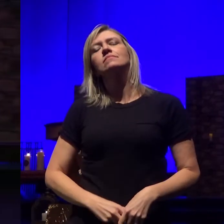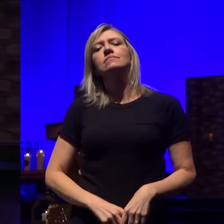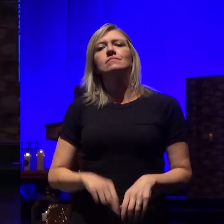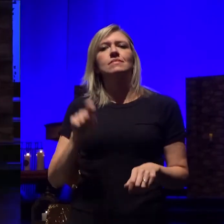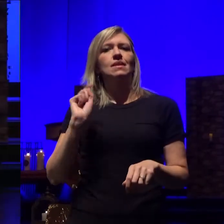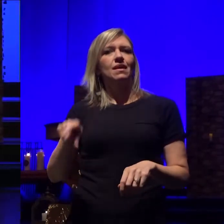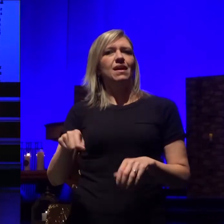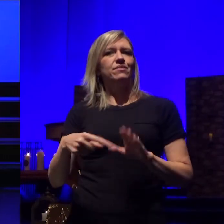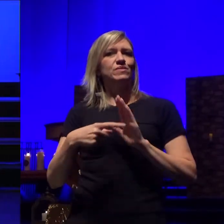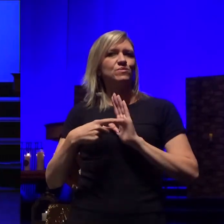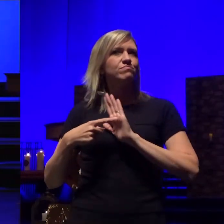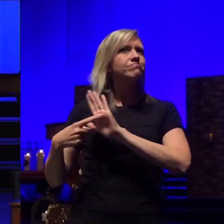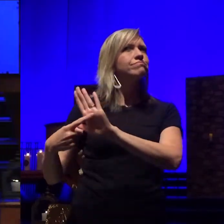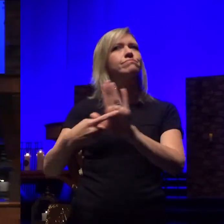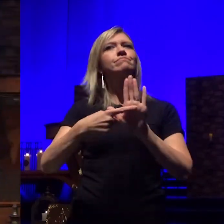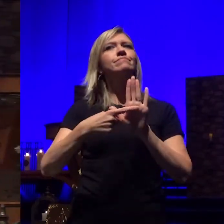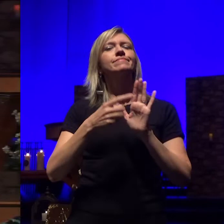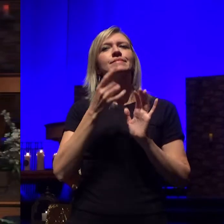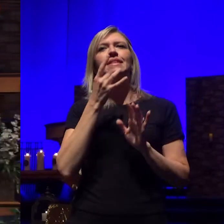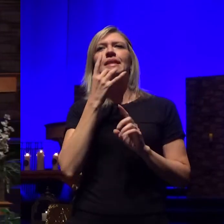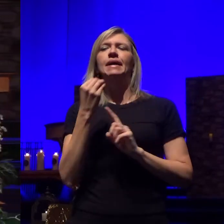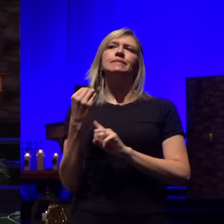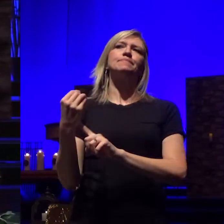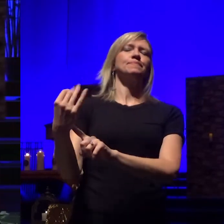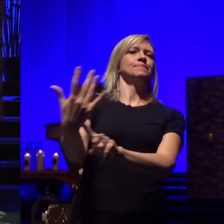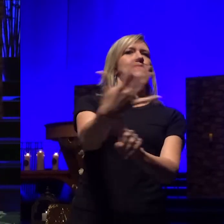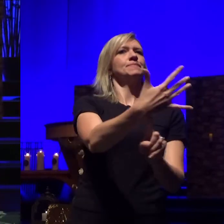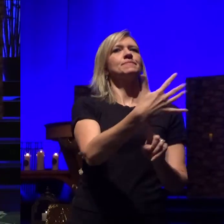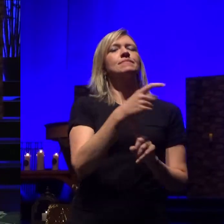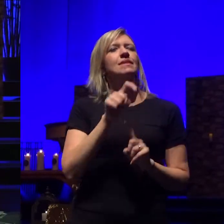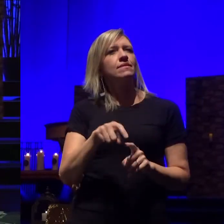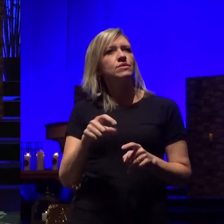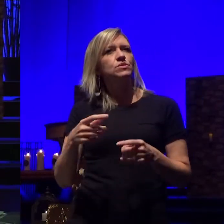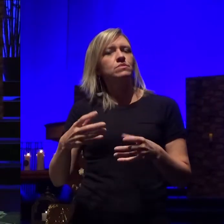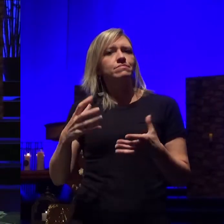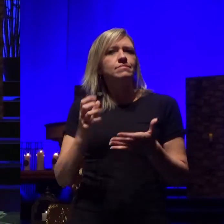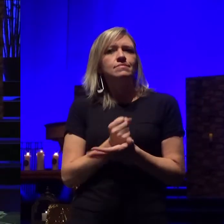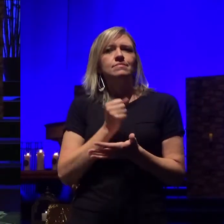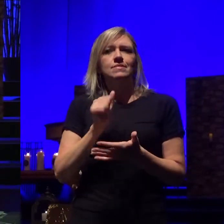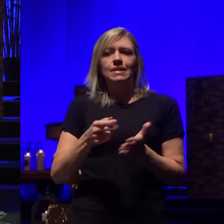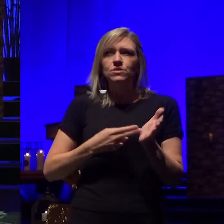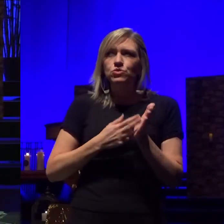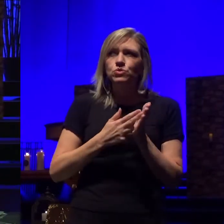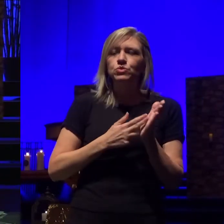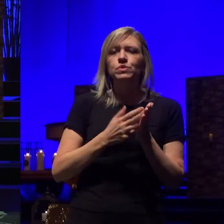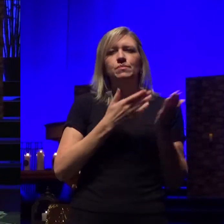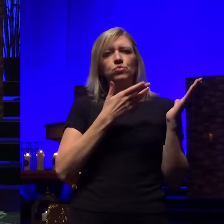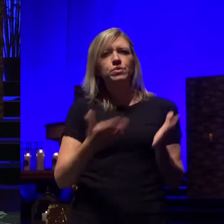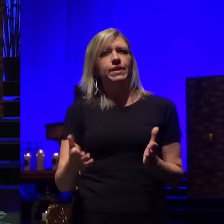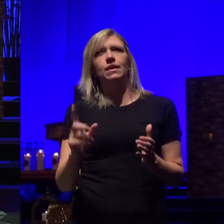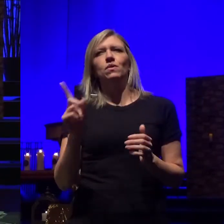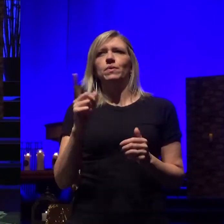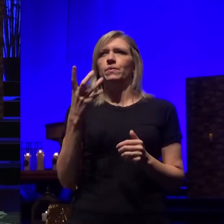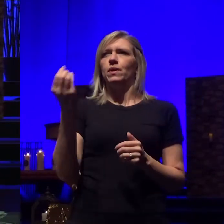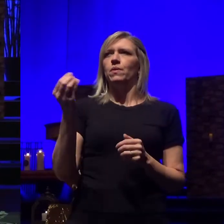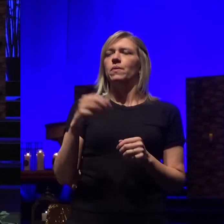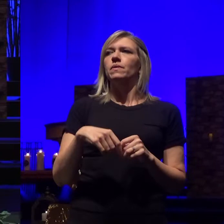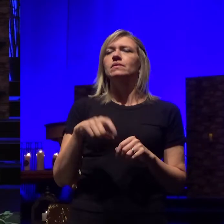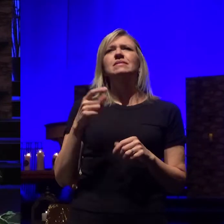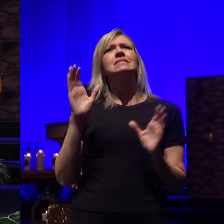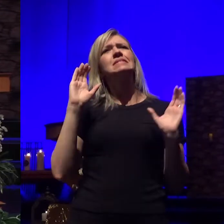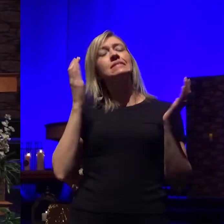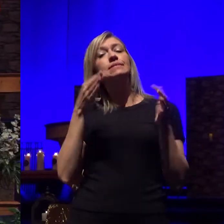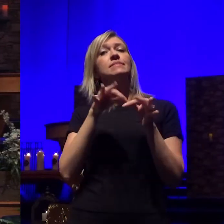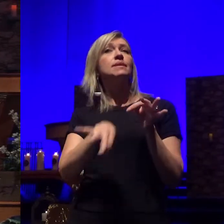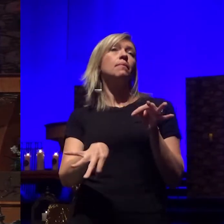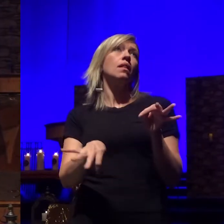We've got to let our light shine. We've got to embrace that truth of who we are and bring it with us wherever we go. And it sounds like a simple thing,